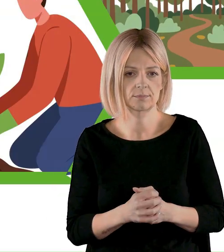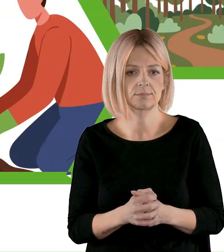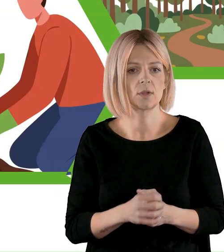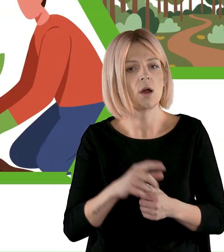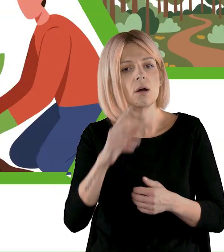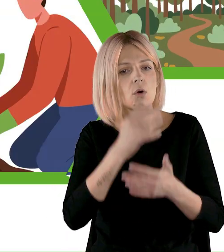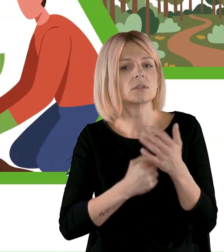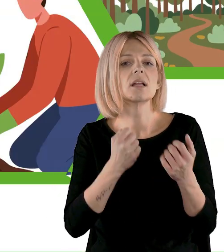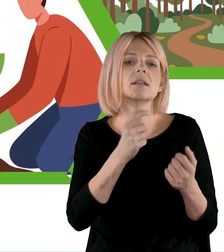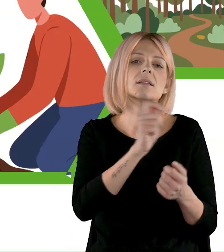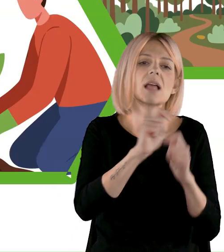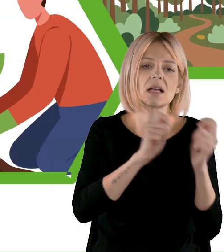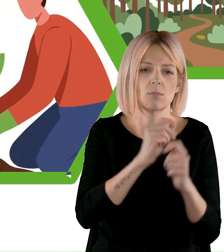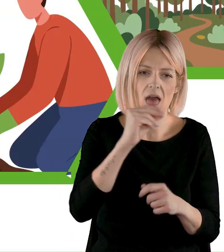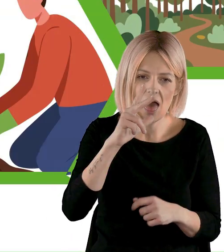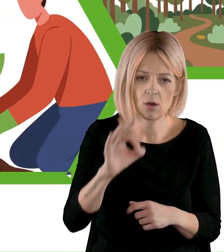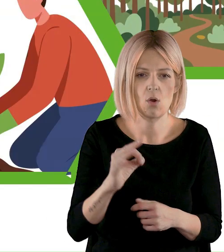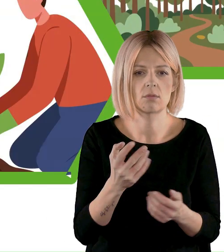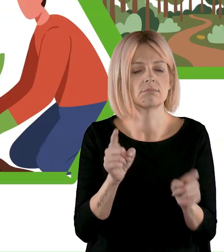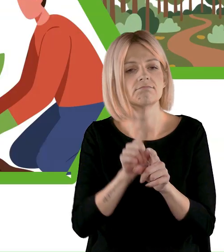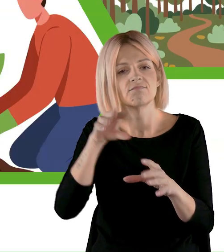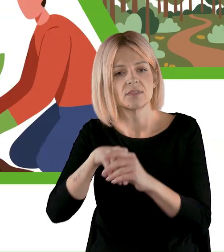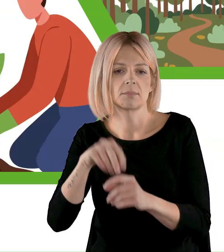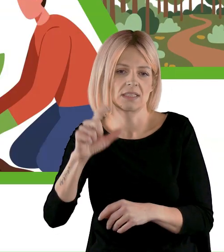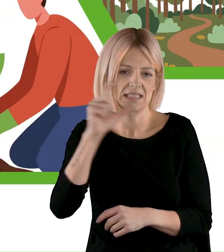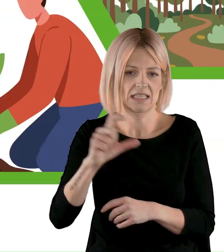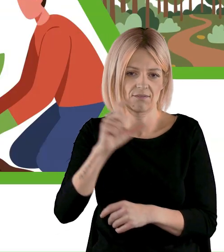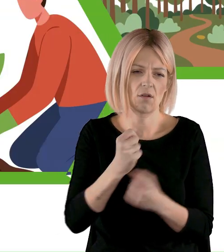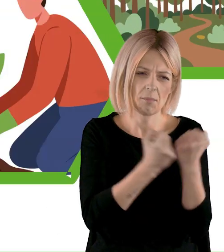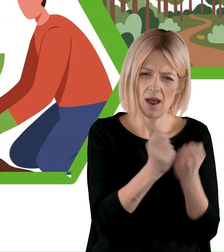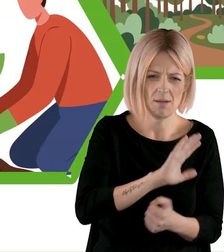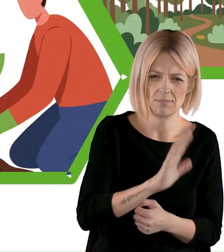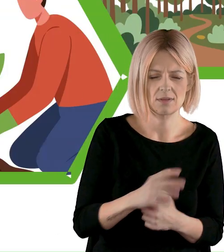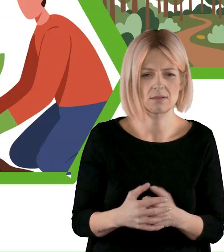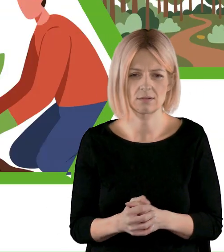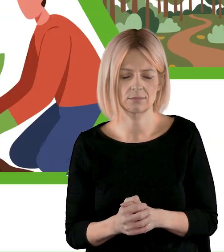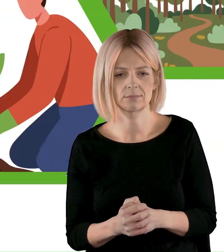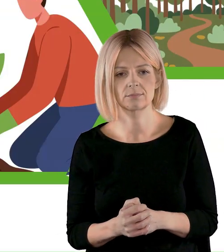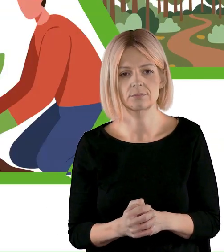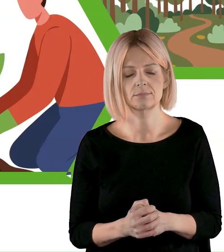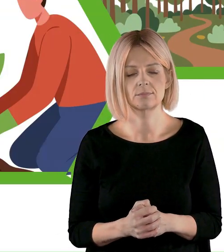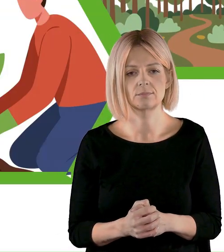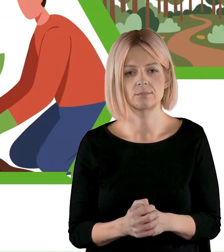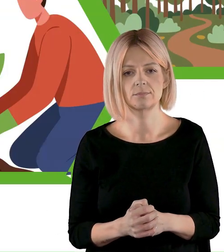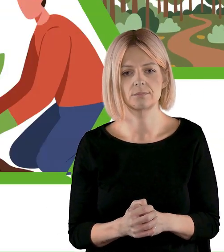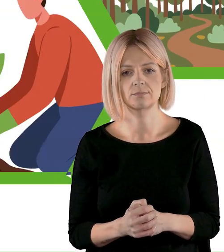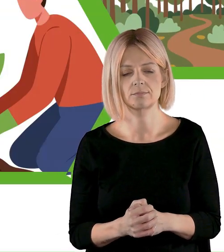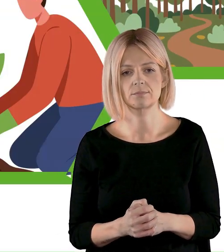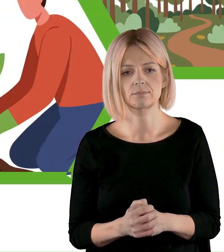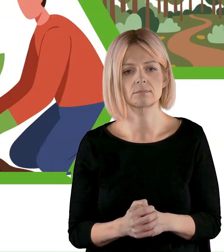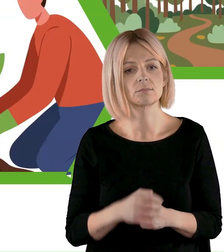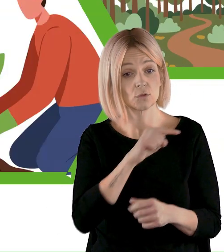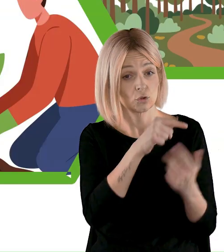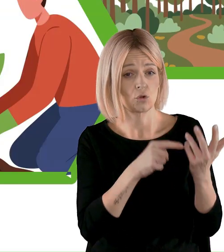in daily tasks. Green skills about value and mindsets include the responsibility for the